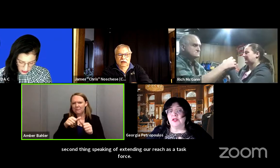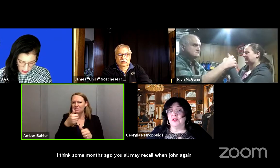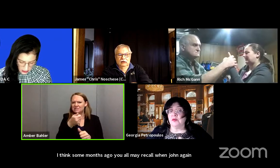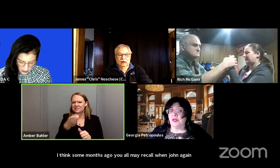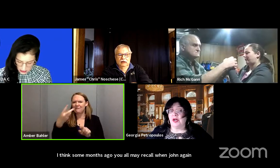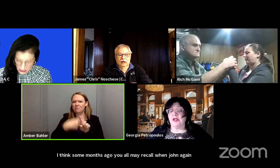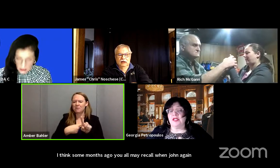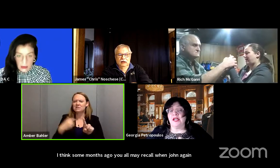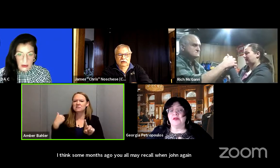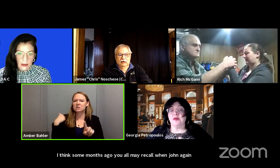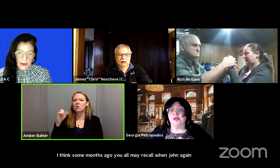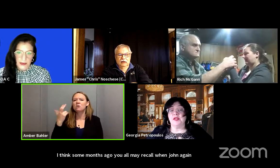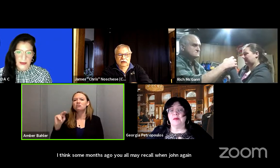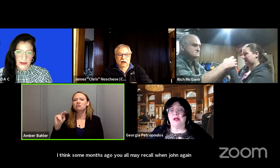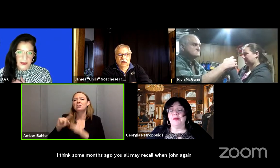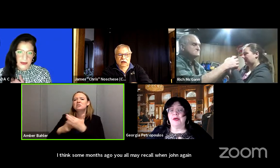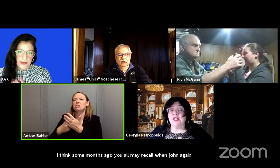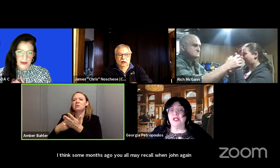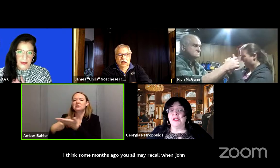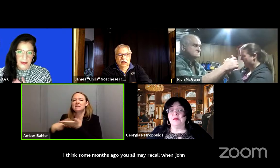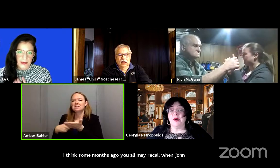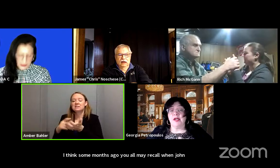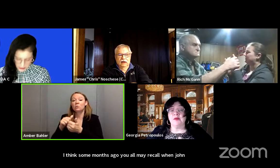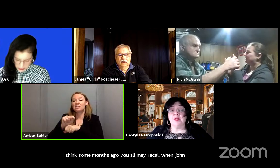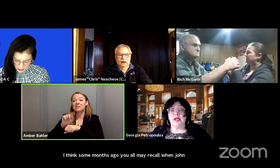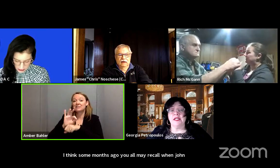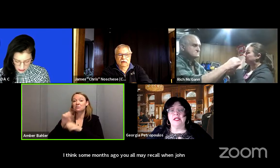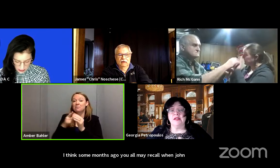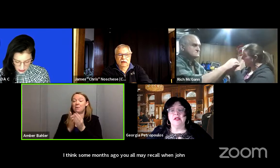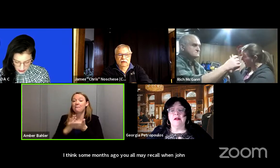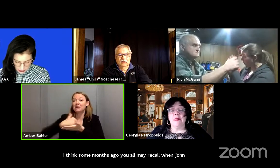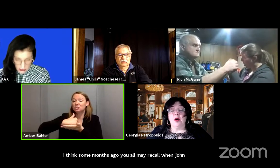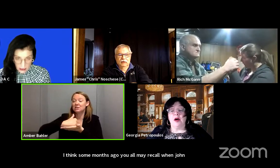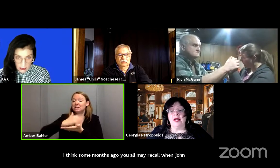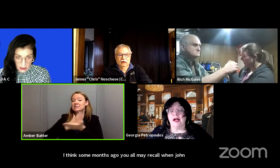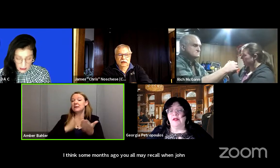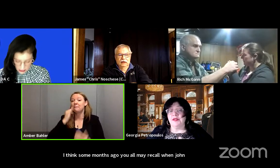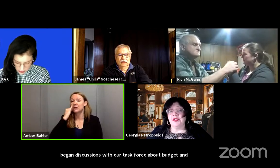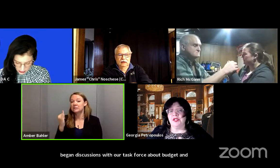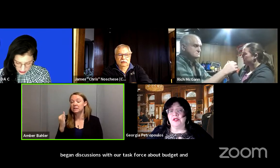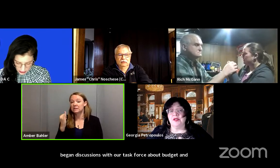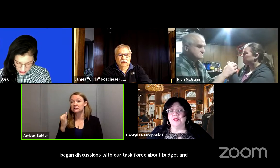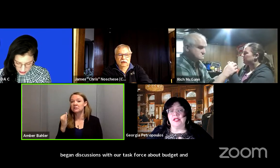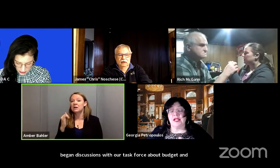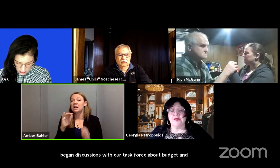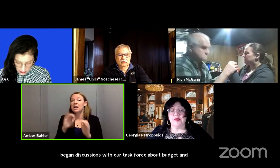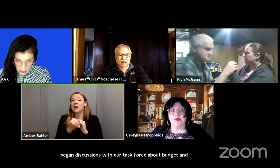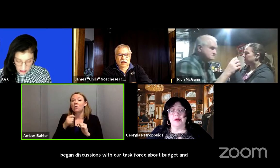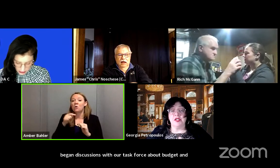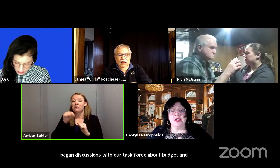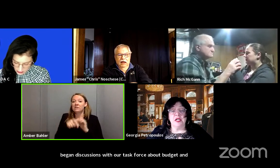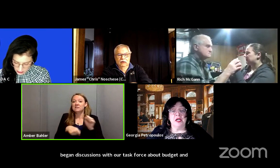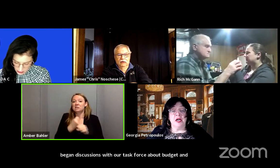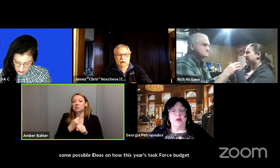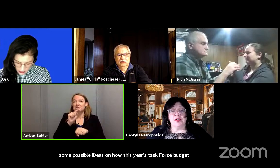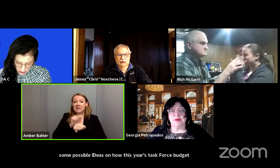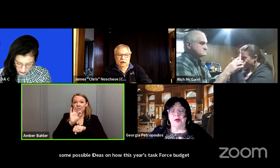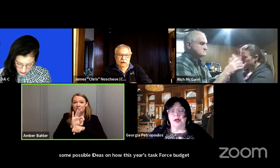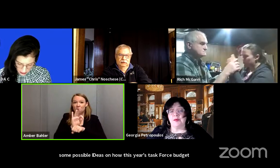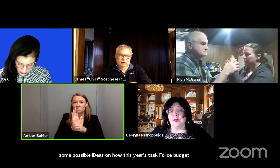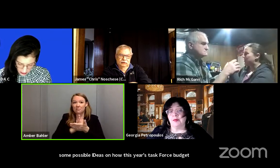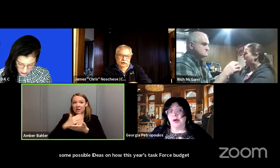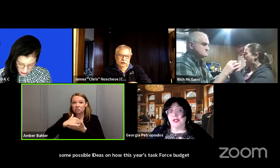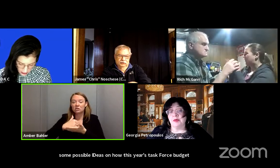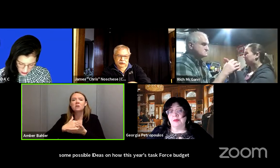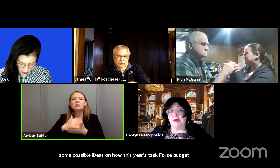began discussions with our task force about the budget and some possible ideas on how this year's task force budget, what